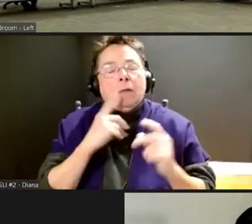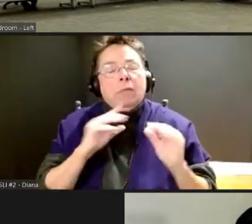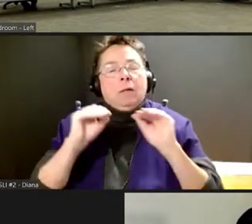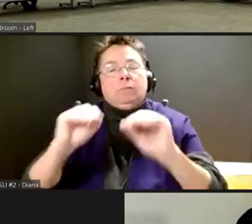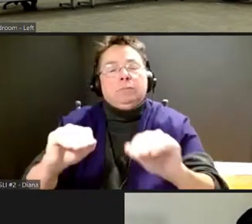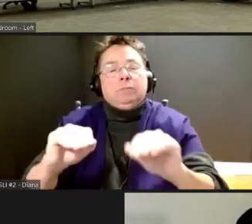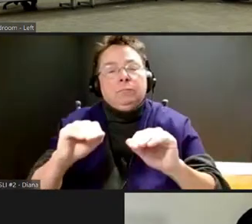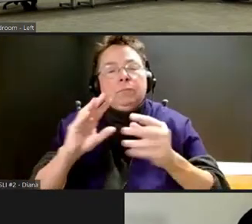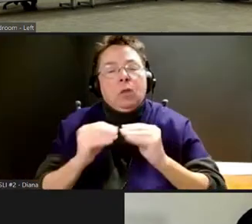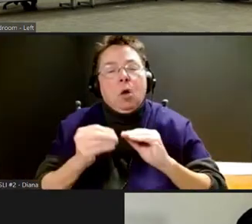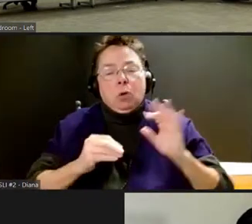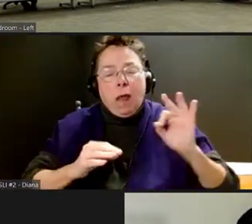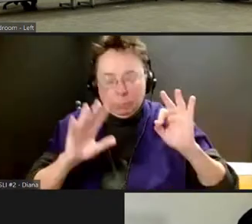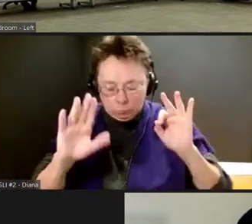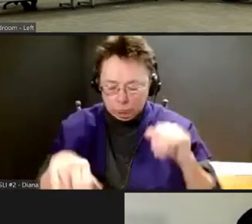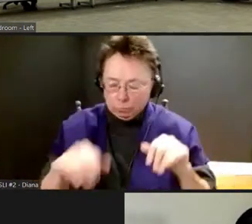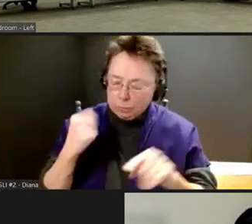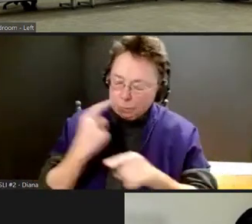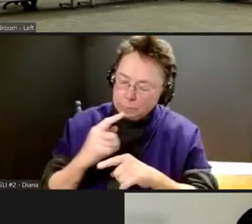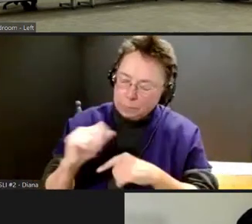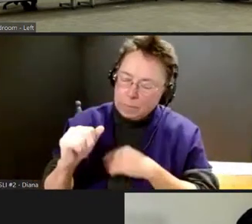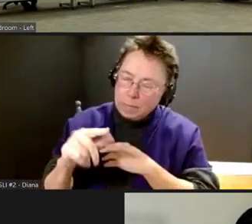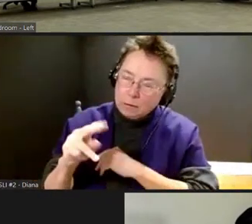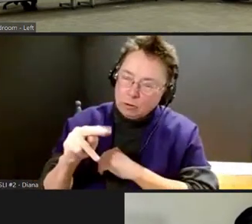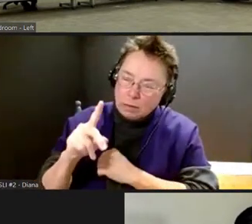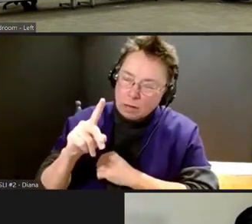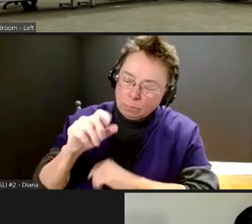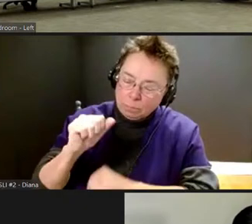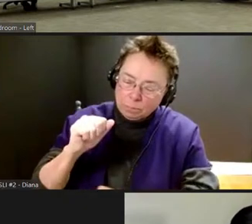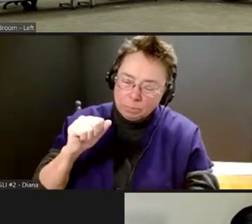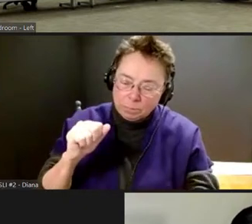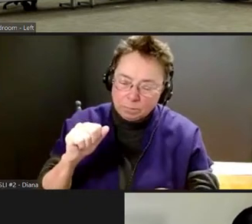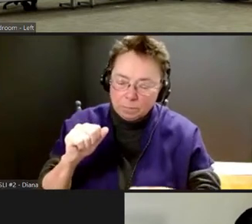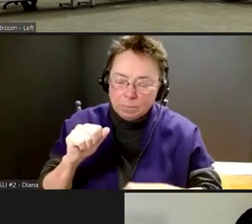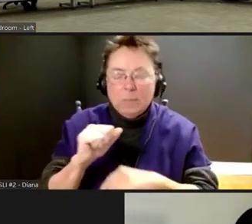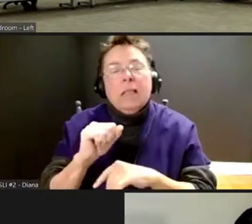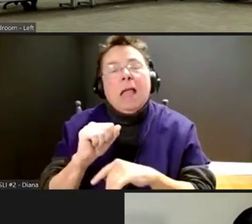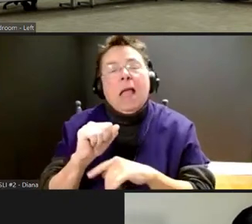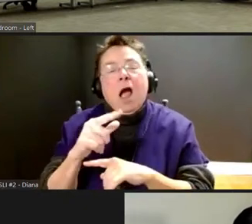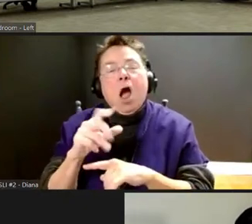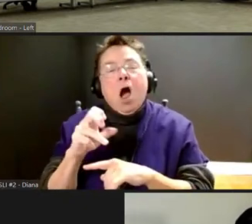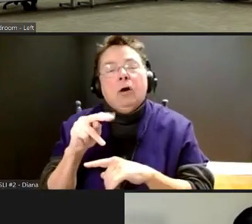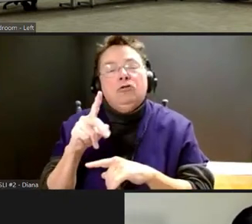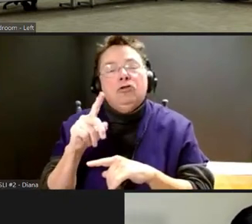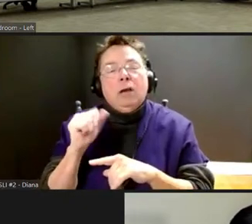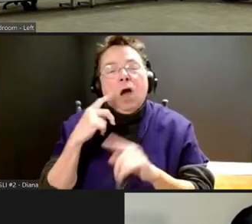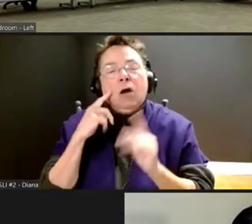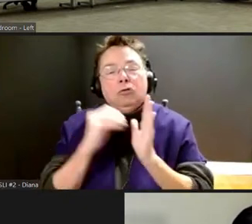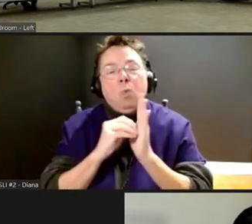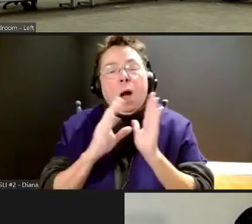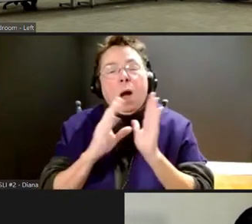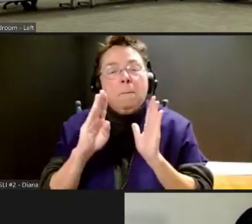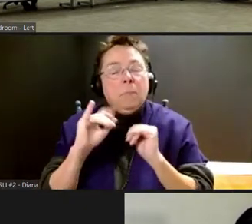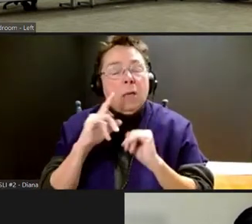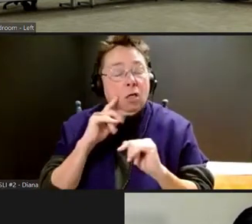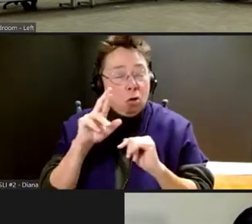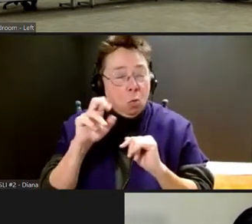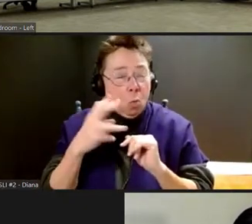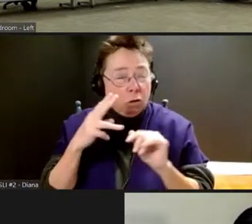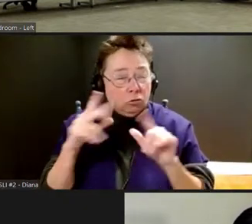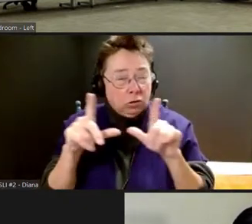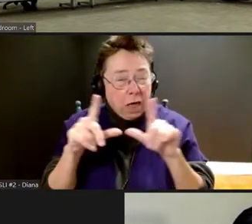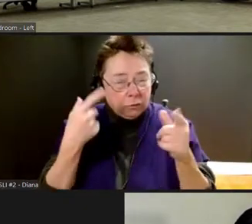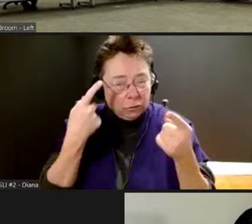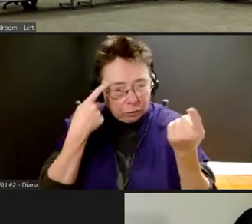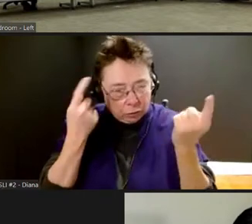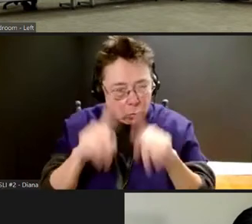agenda item number... Agenda item... Yeah. On the omnibus for board approval number, the one that Bill just mentioned, the Rush license agreement.